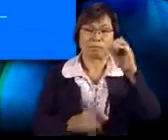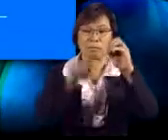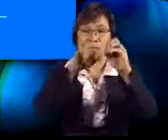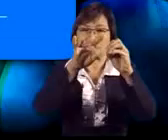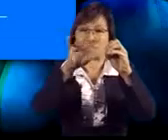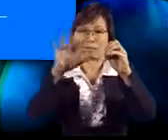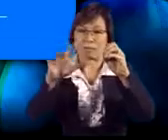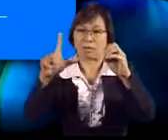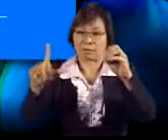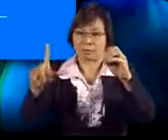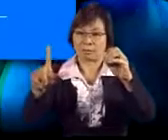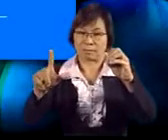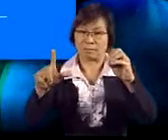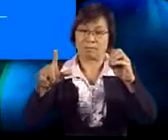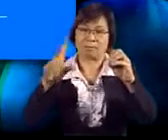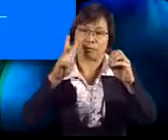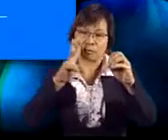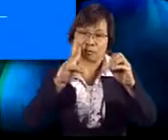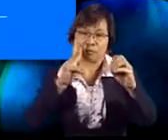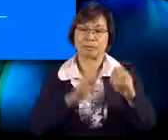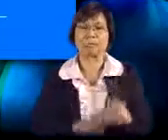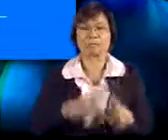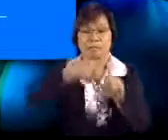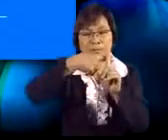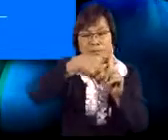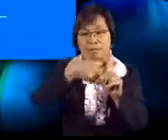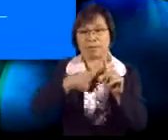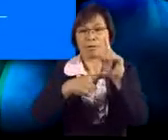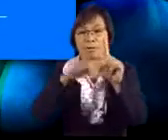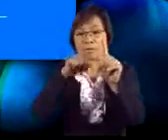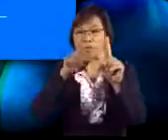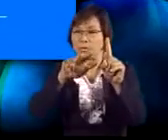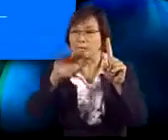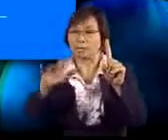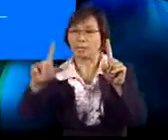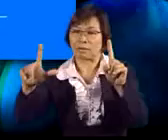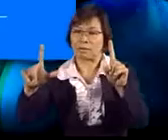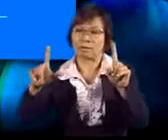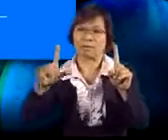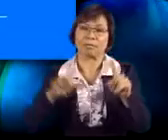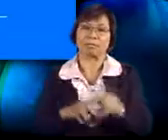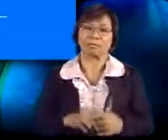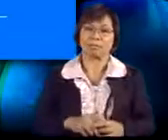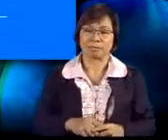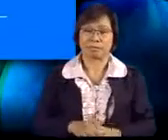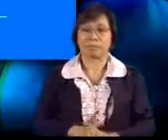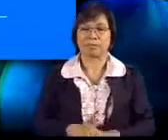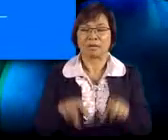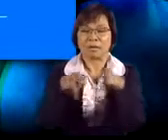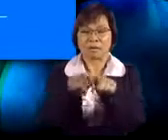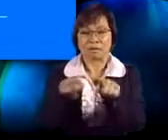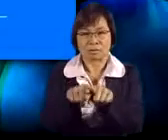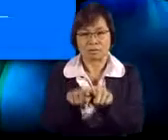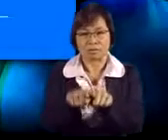0.85 liters of water plus 1.35 liters equals